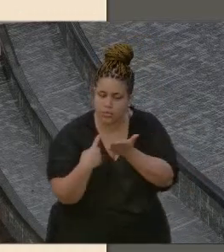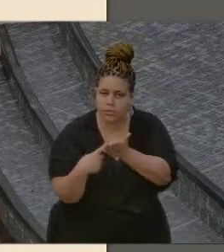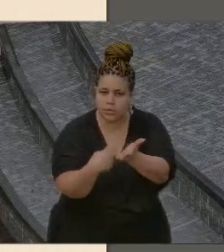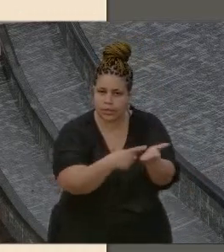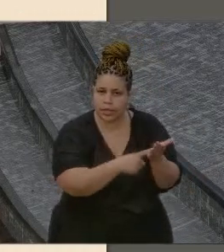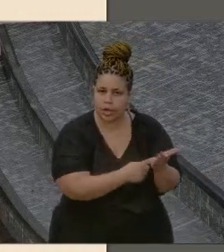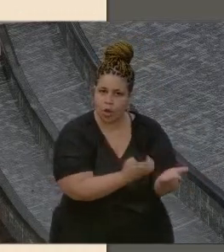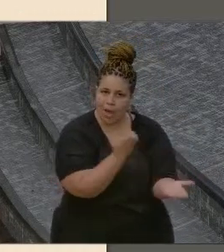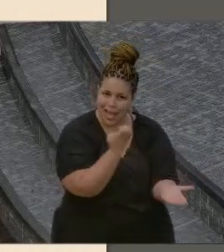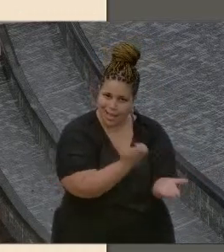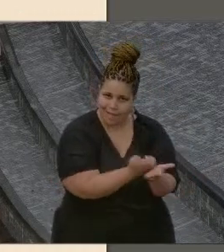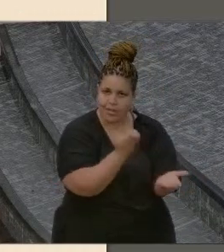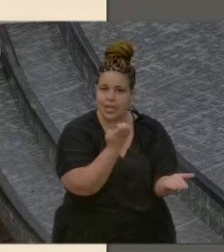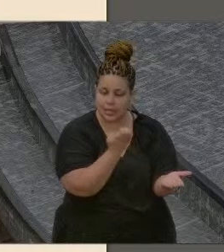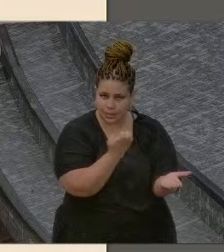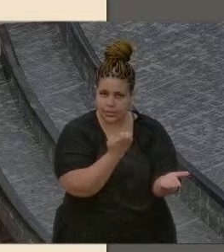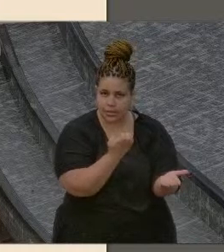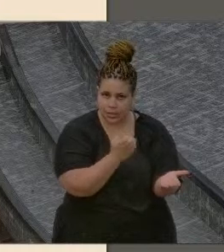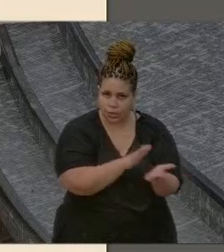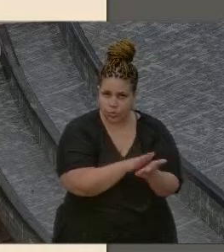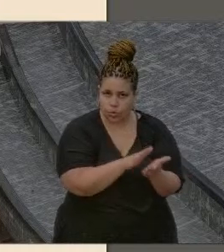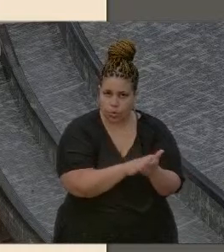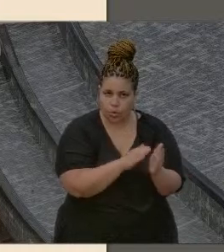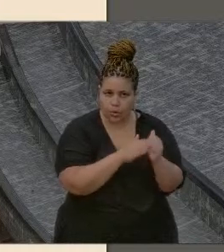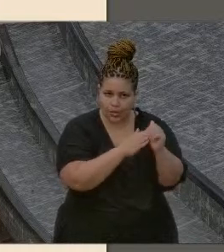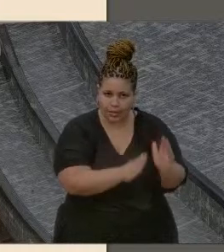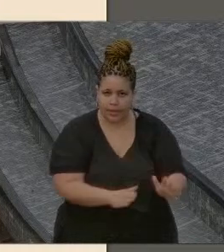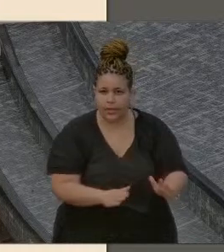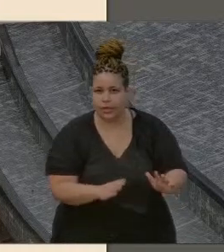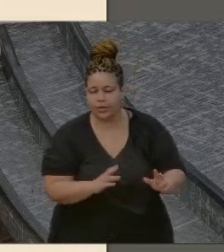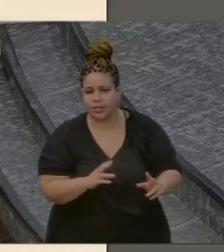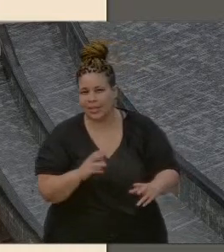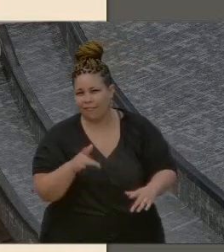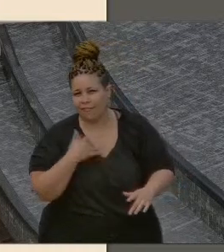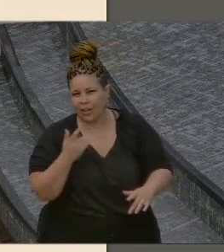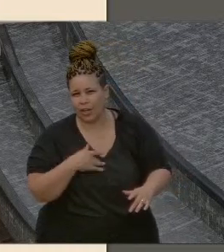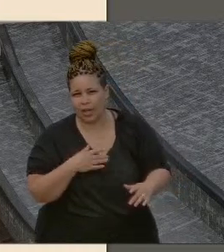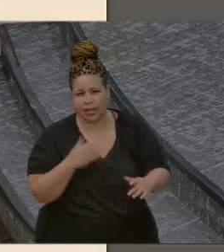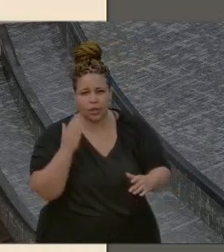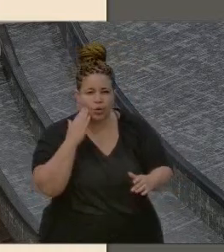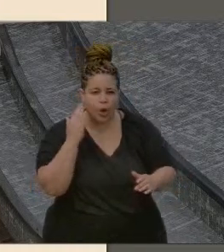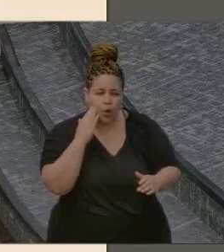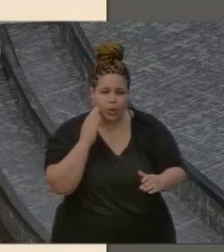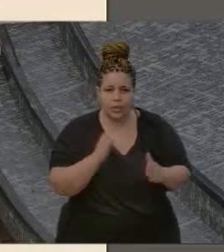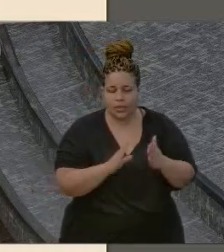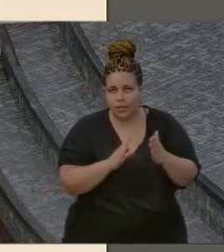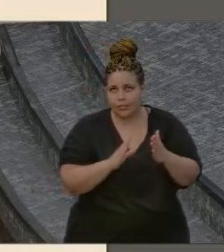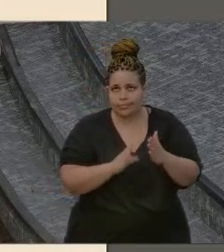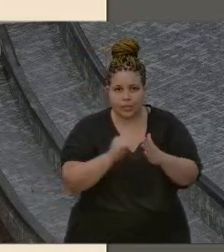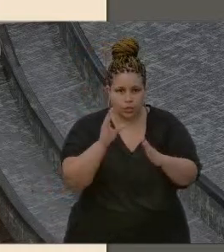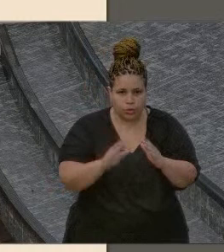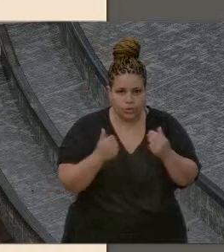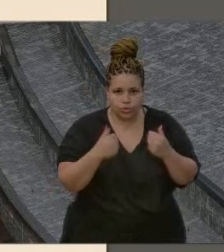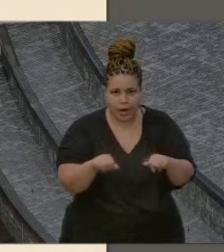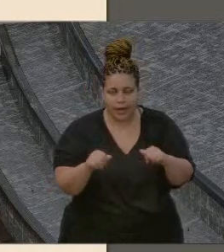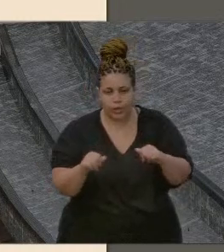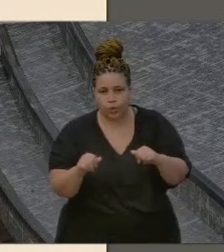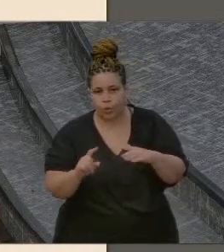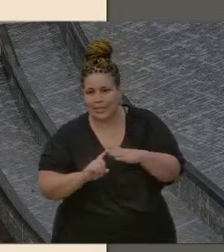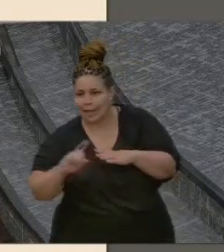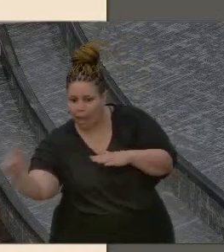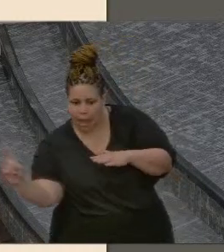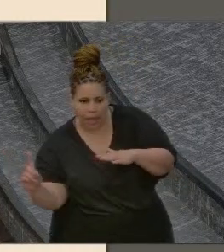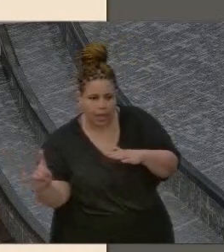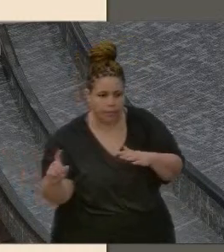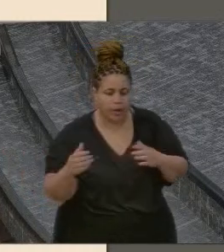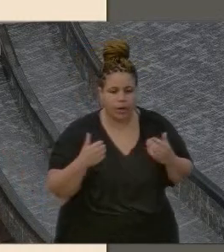where school leaders think some students might escape the curriculum or try and cover their deficiencies, for lack